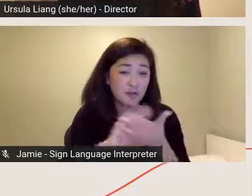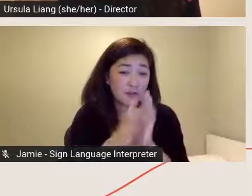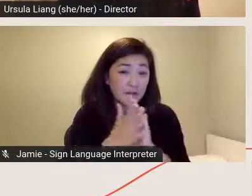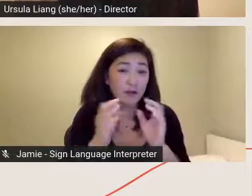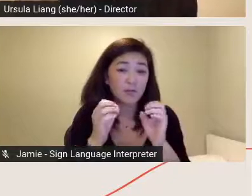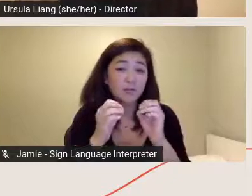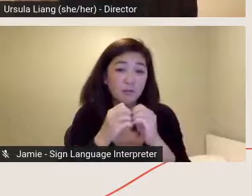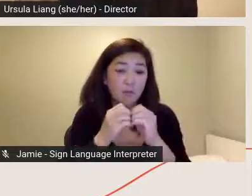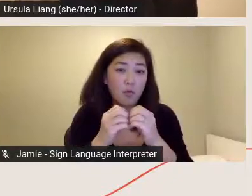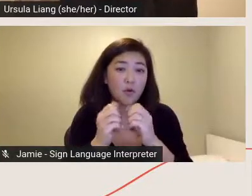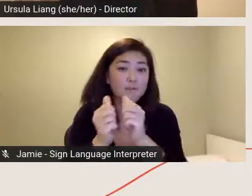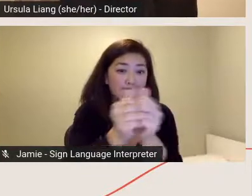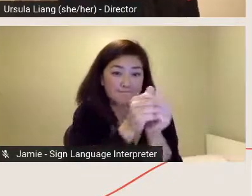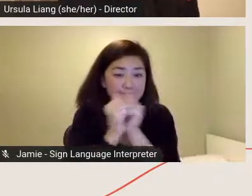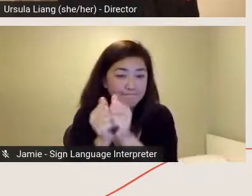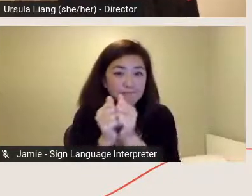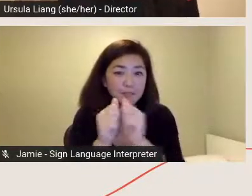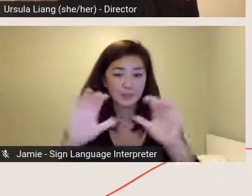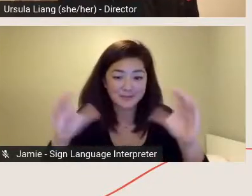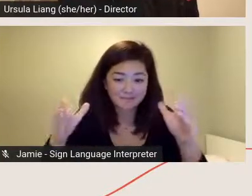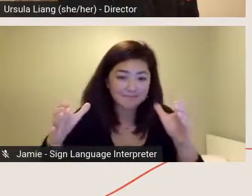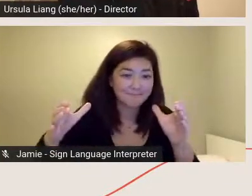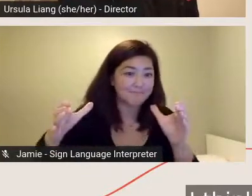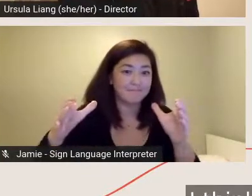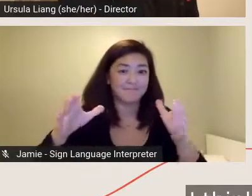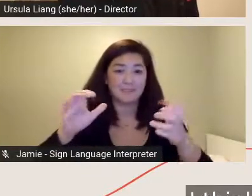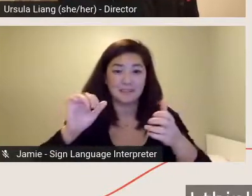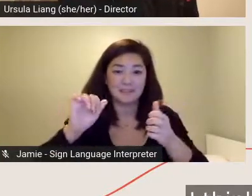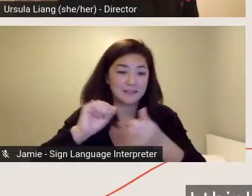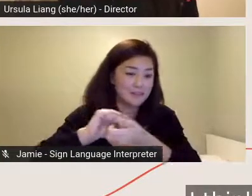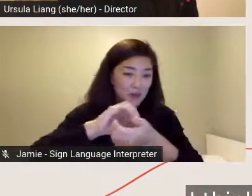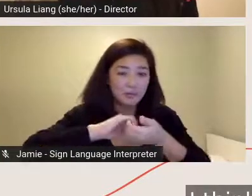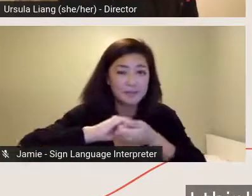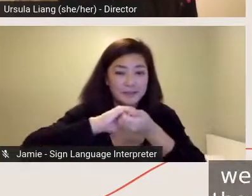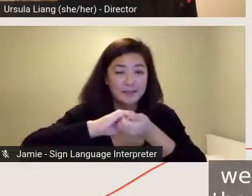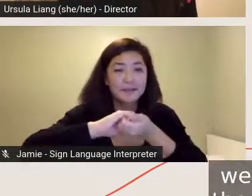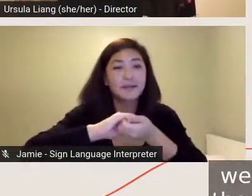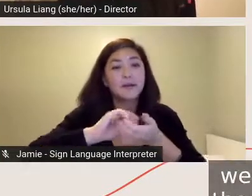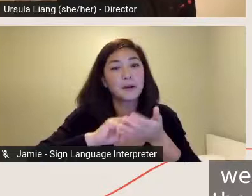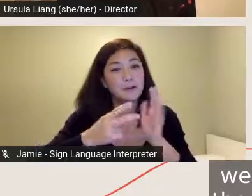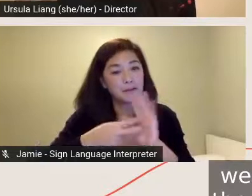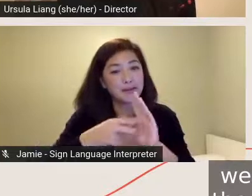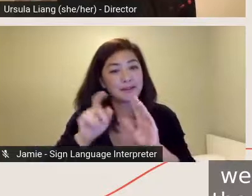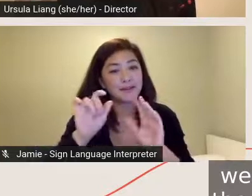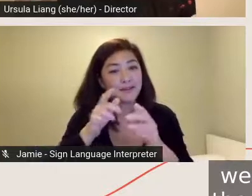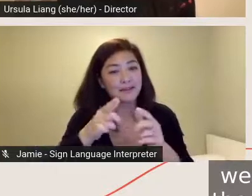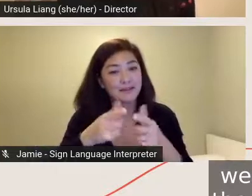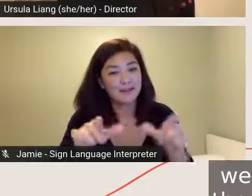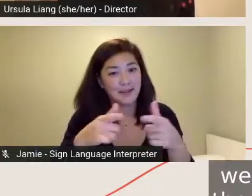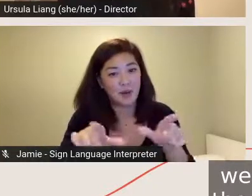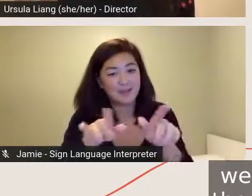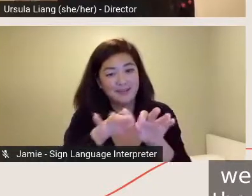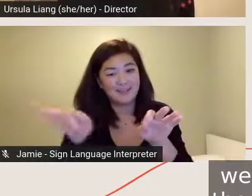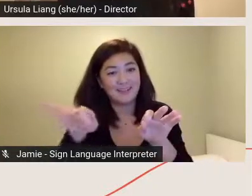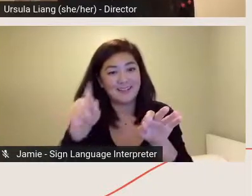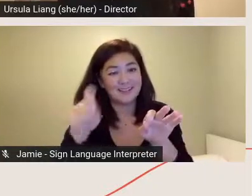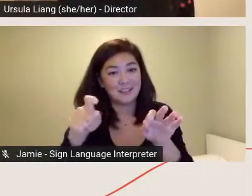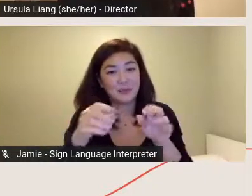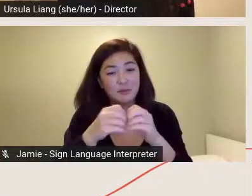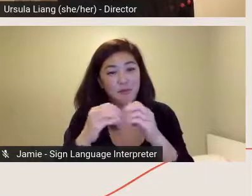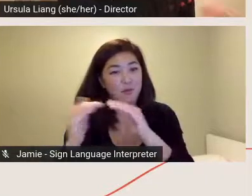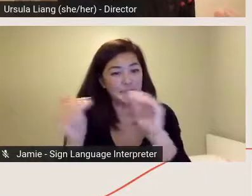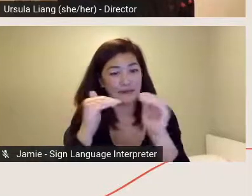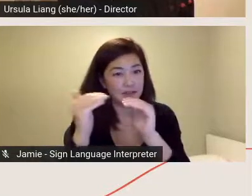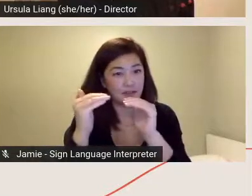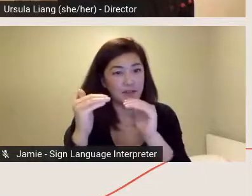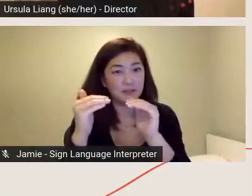we can meet people a little bit closer to where they are. I think it's gone to the point where we've become so familiar with the demands that we're making that, you